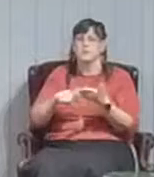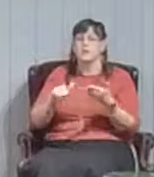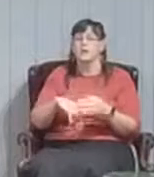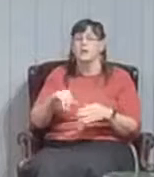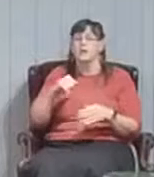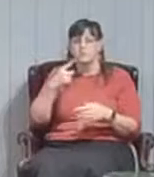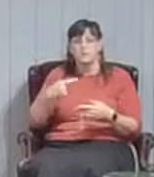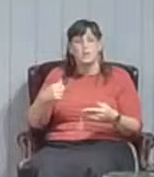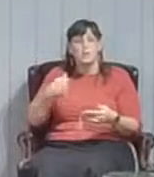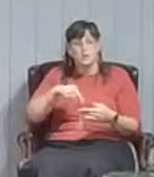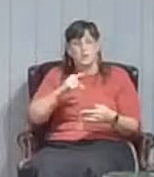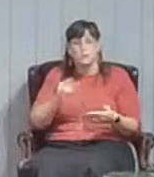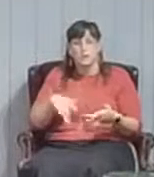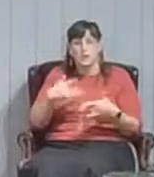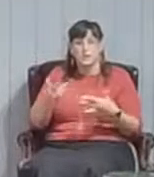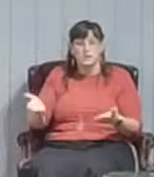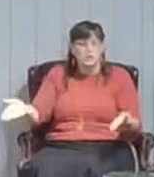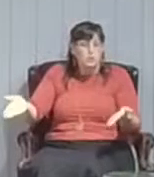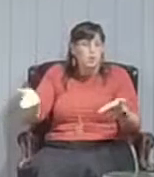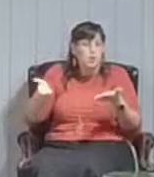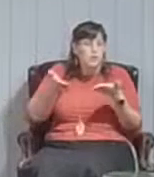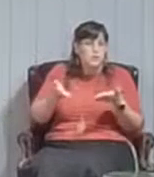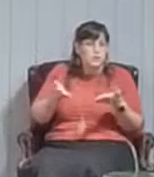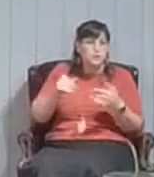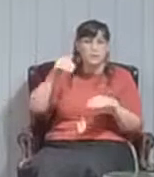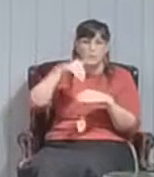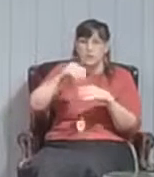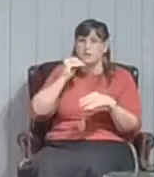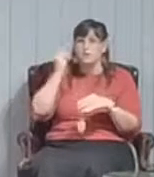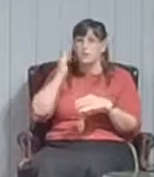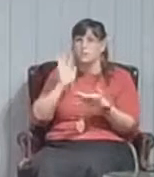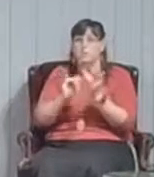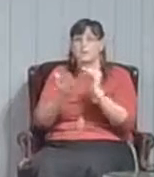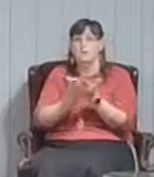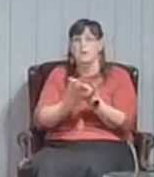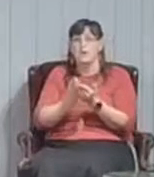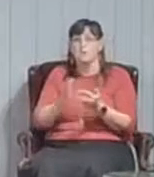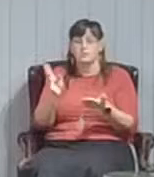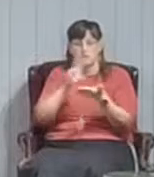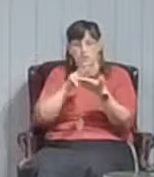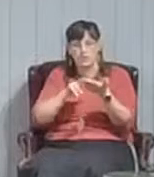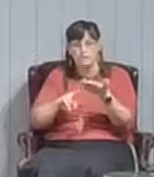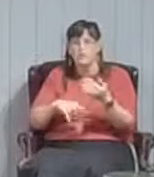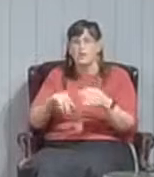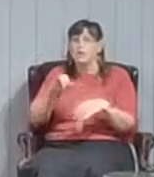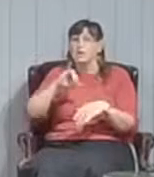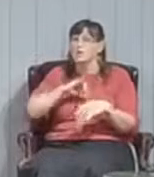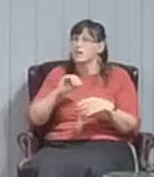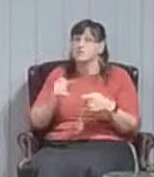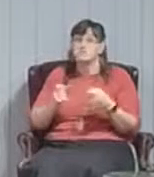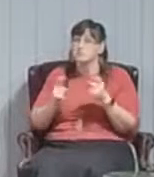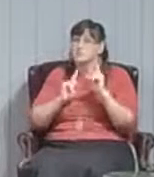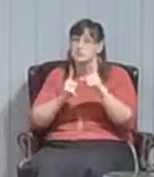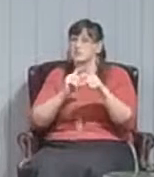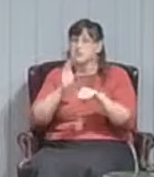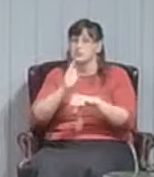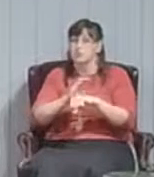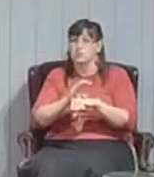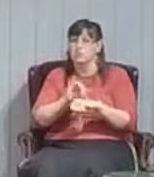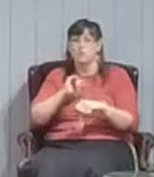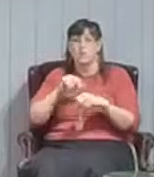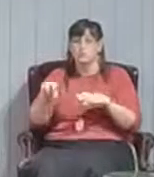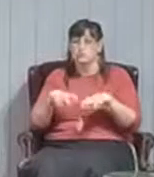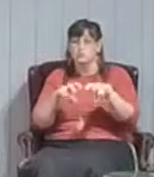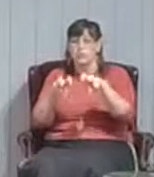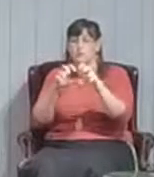to offer you an in-home Bible study." Well, I didn't go to church, and I was rodeo cowboy in those days, traveling a lot, so Sundays were not a good